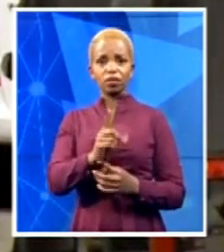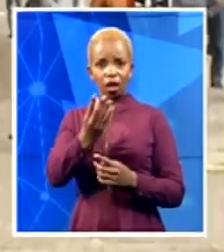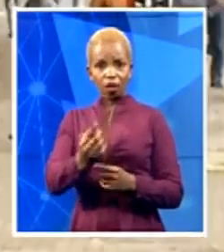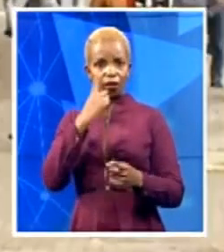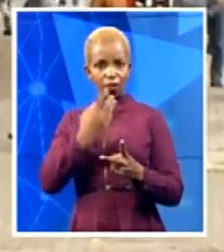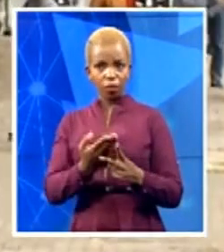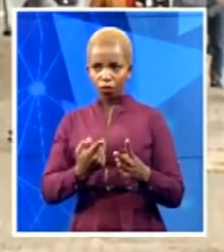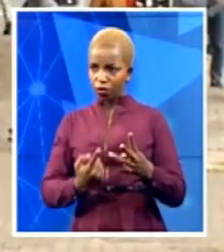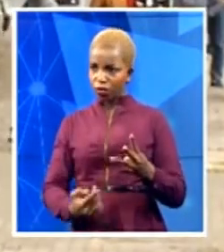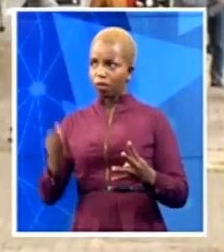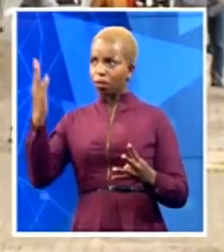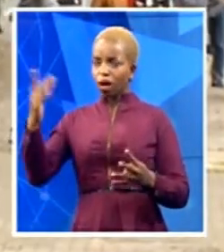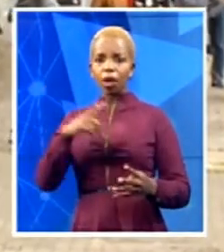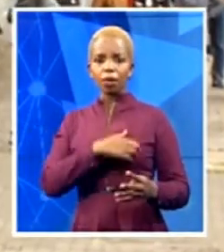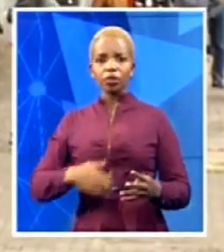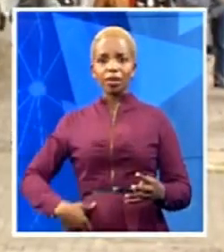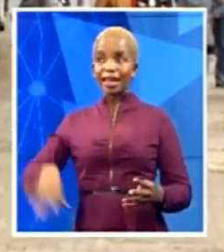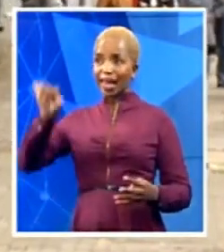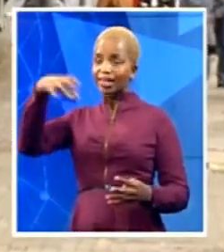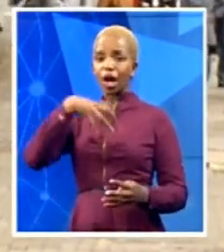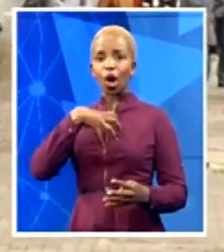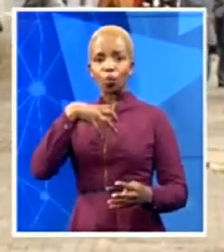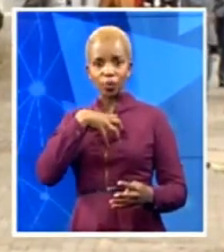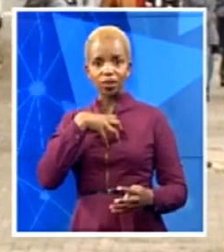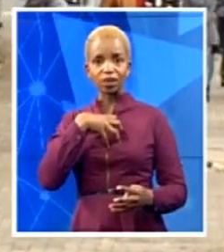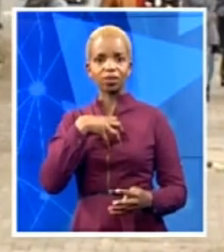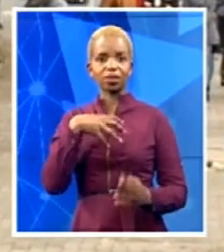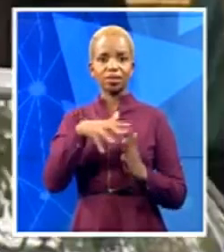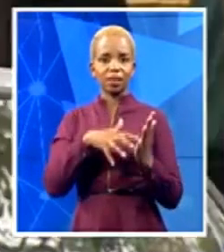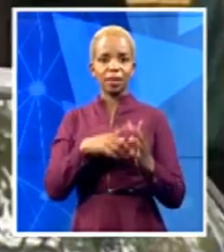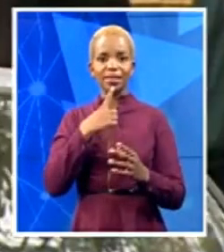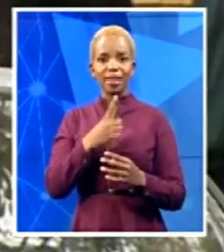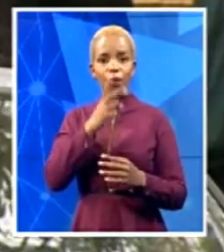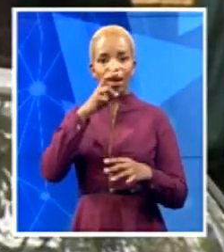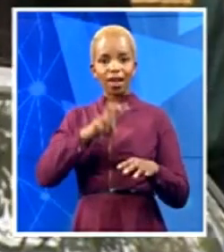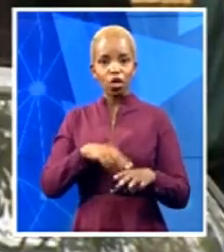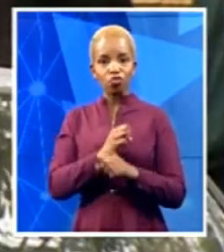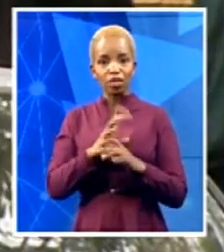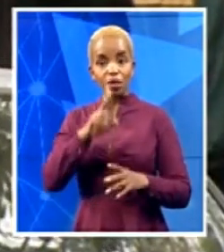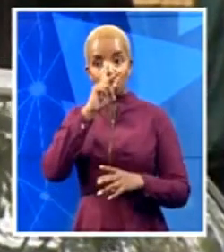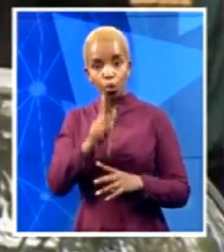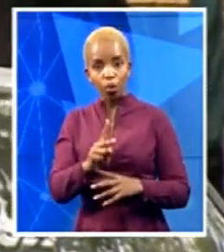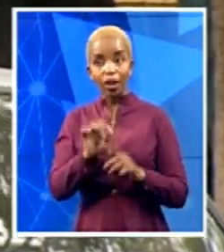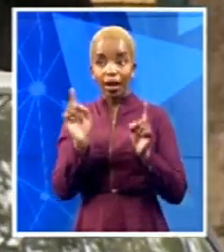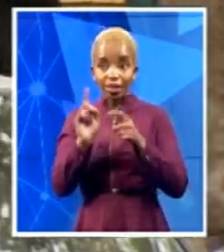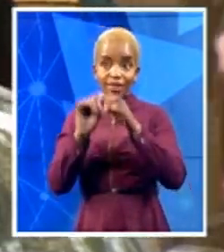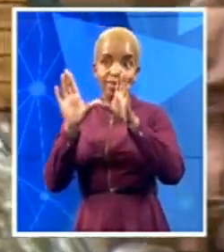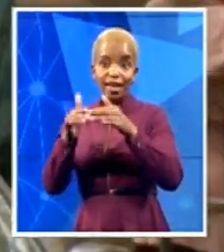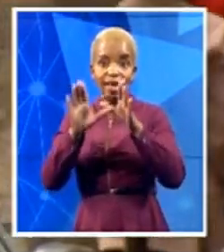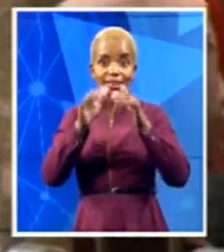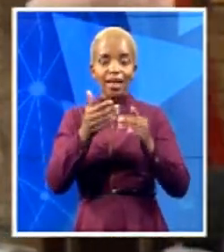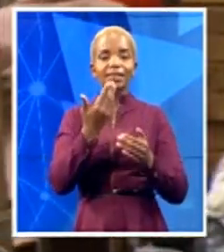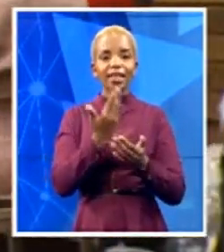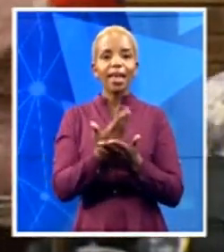say we need to start looking at sectors that can go back. But we need to be ready as business to give the president ideas. Which sectors? We don't want him to come